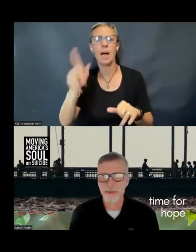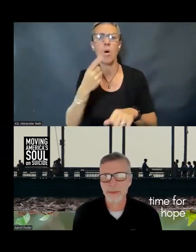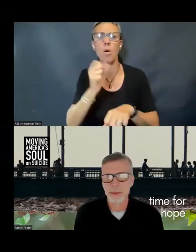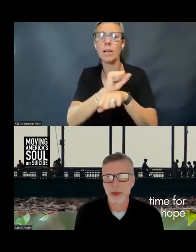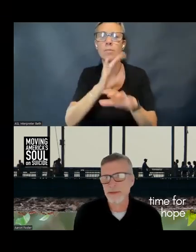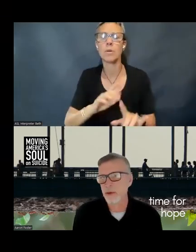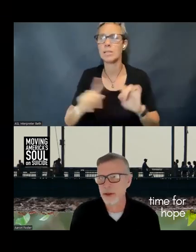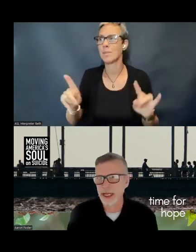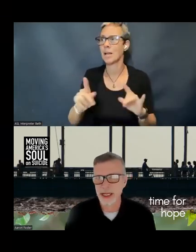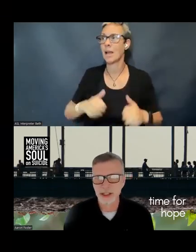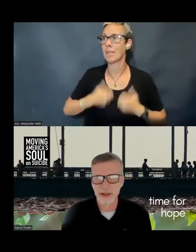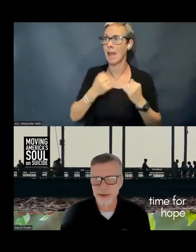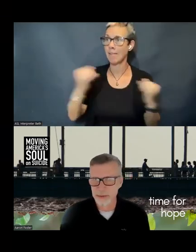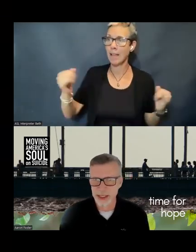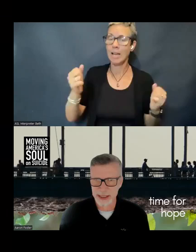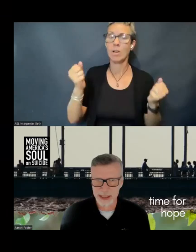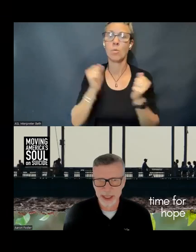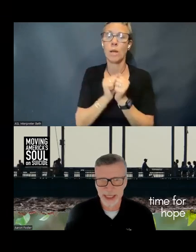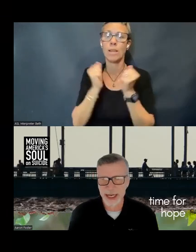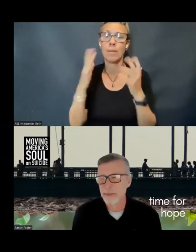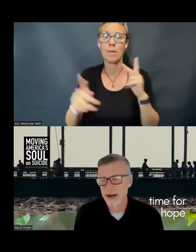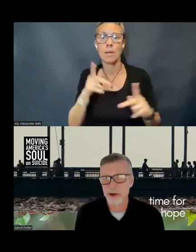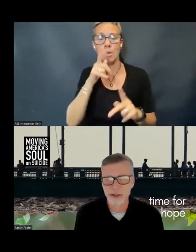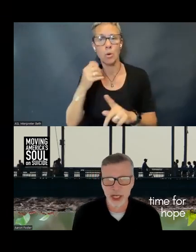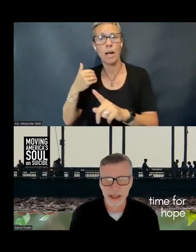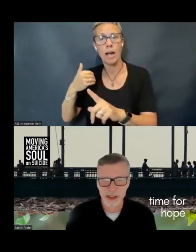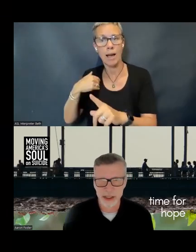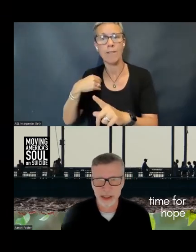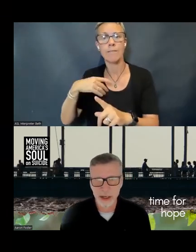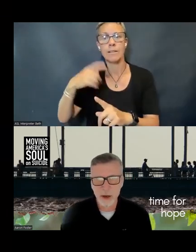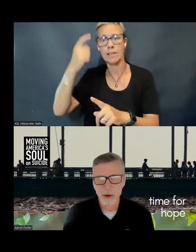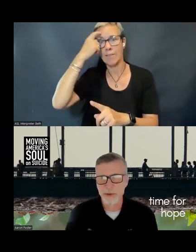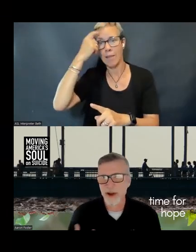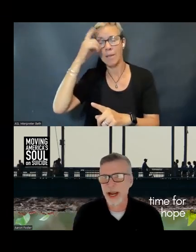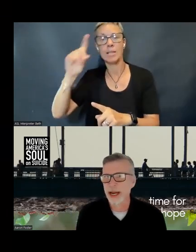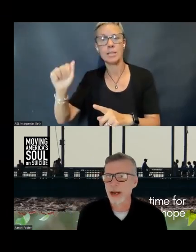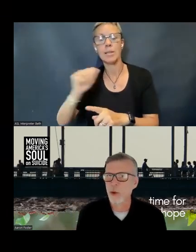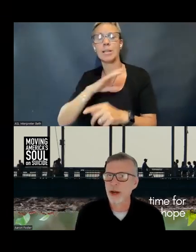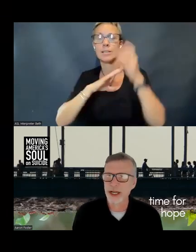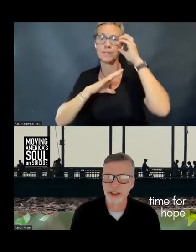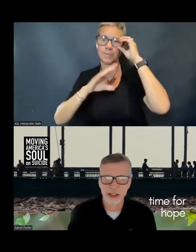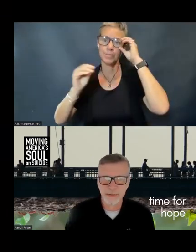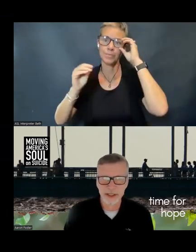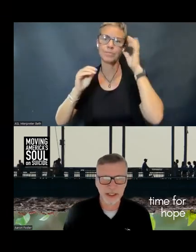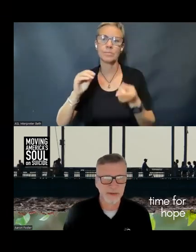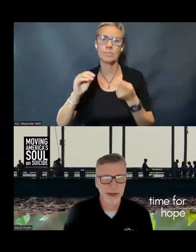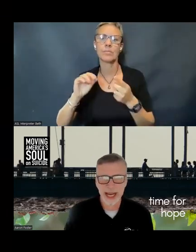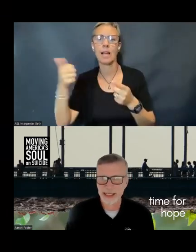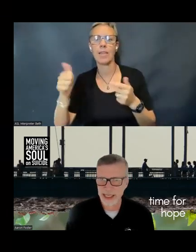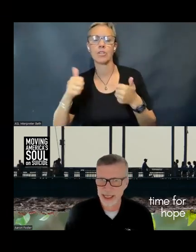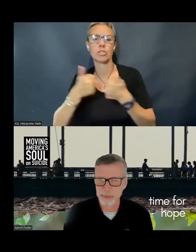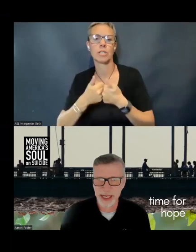lifeline for many people living with intellectual and developmental disabilities and behavioral health challenges. We provide a wide range of services,